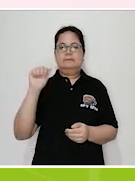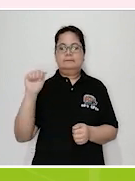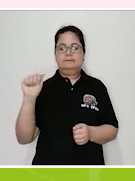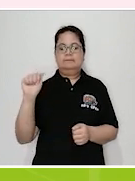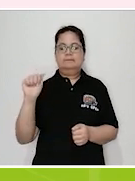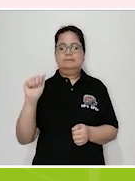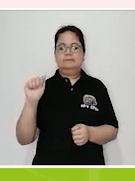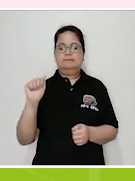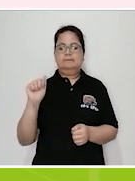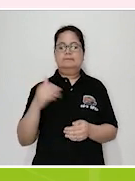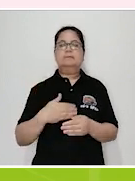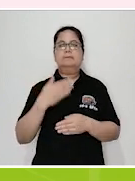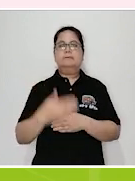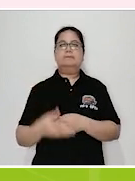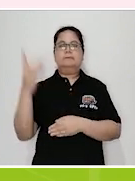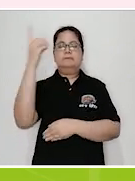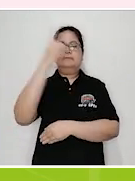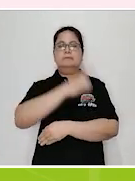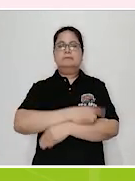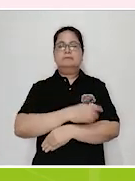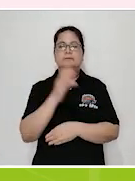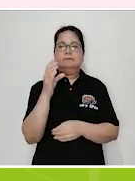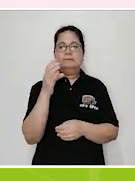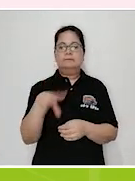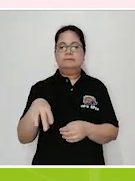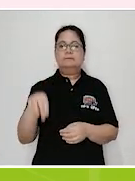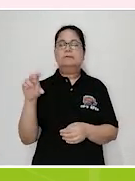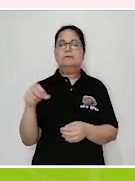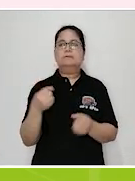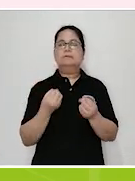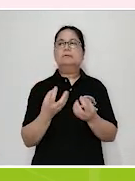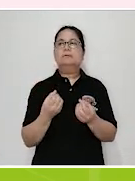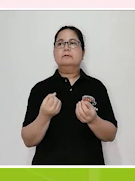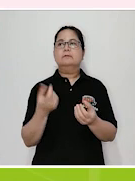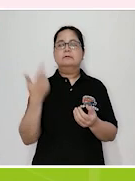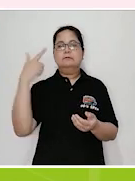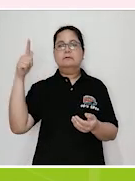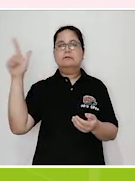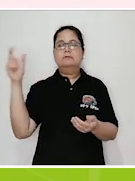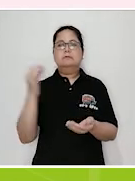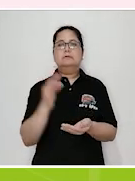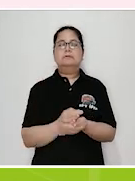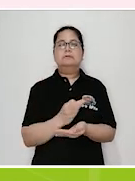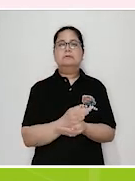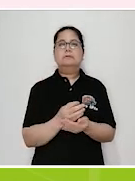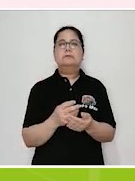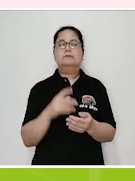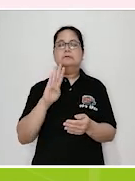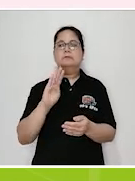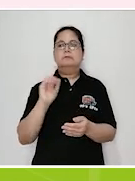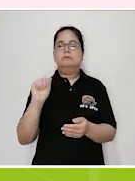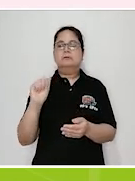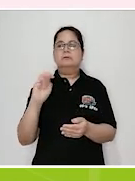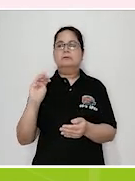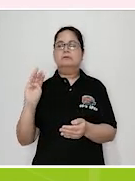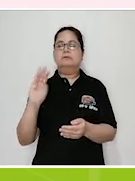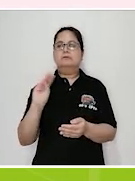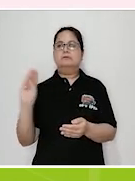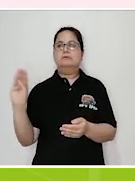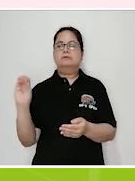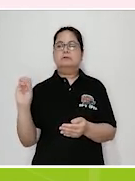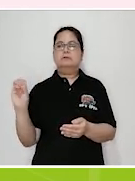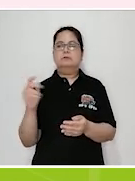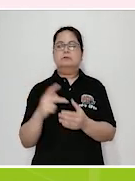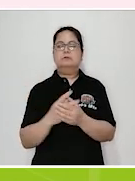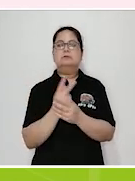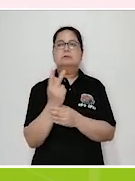A. The next day, he found many gold coins in the bamboo plant. He and his